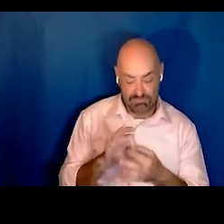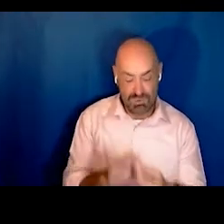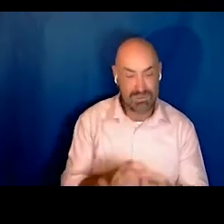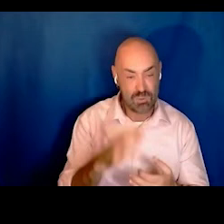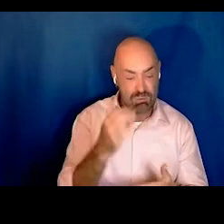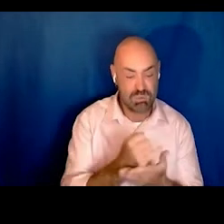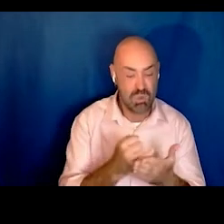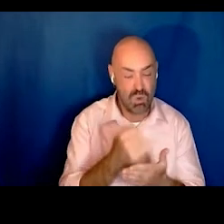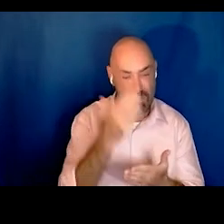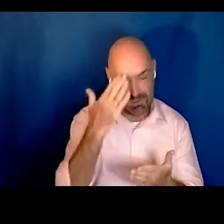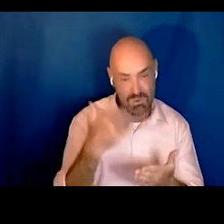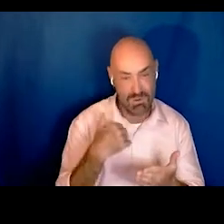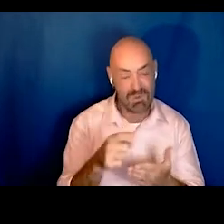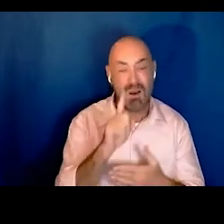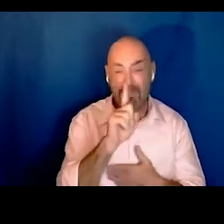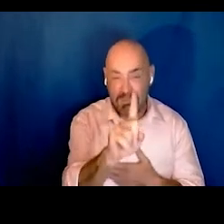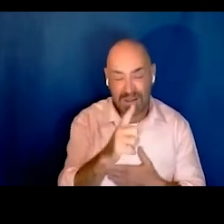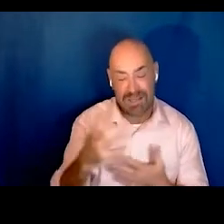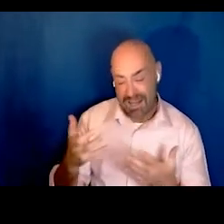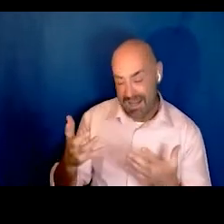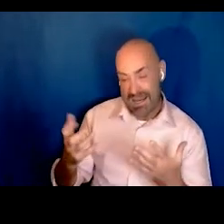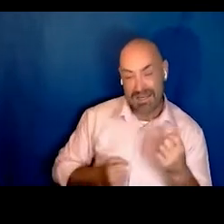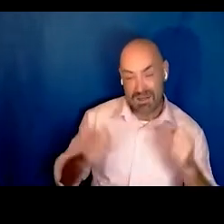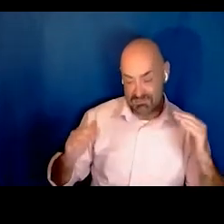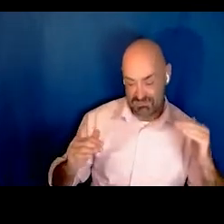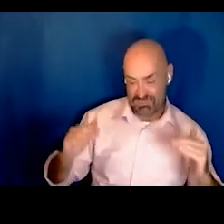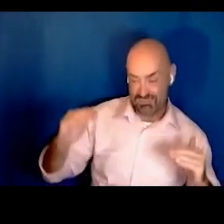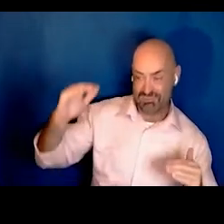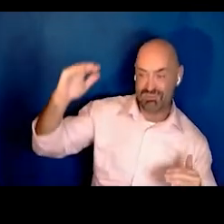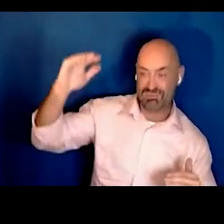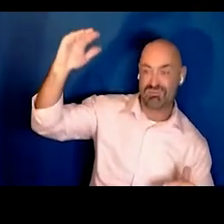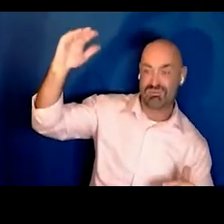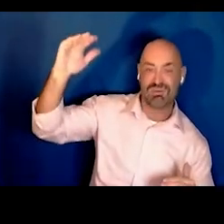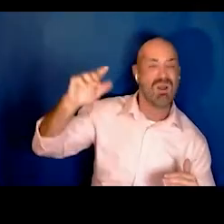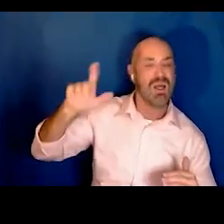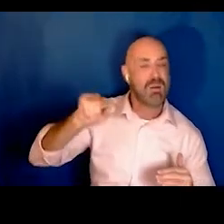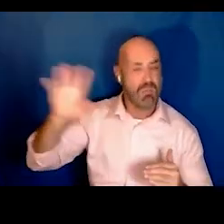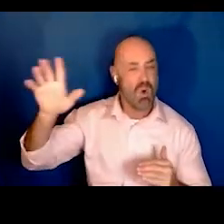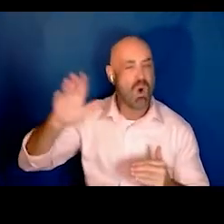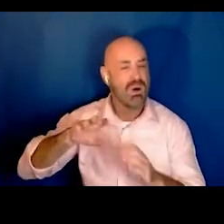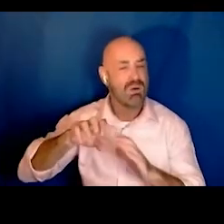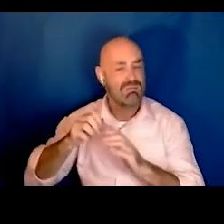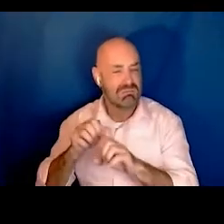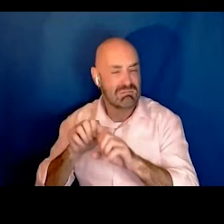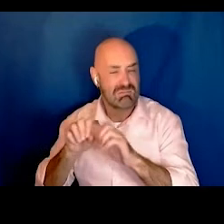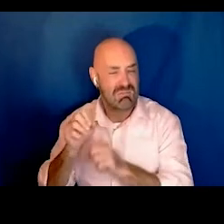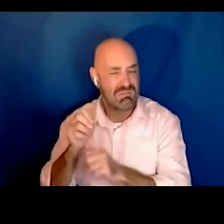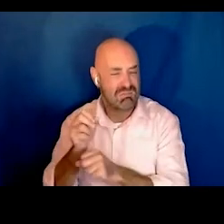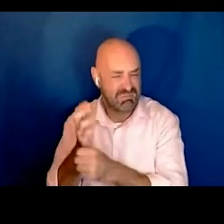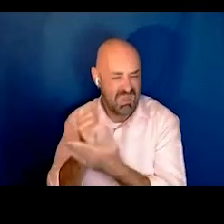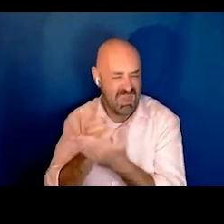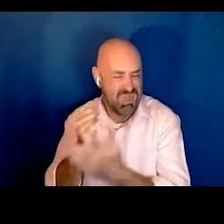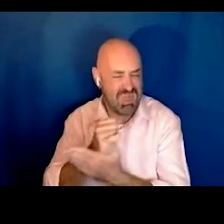also countries with higher income inequalities have higher global emissions. Next slide.